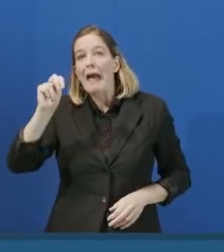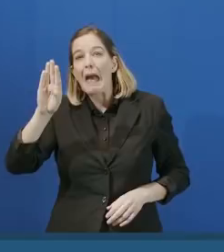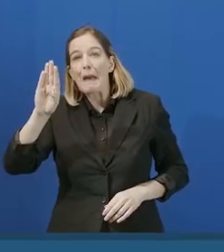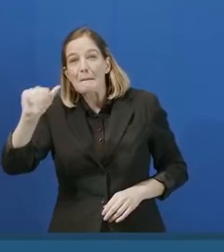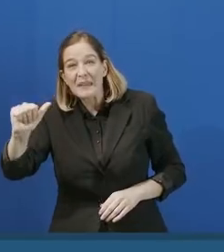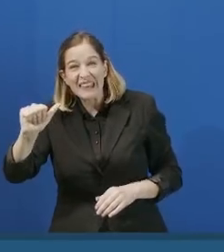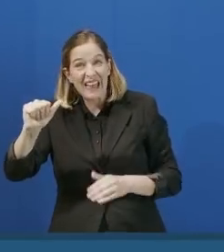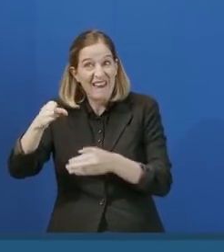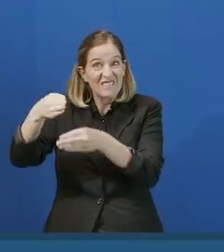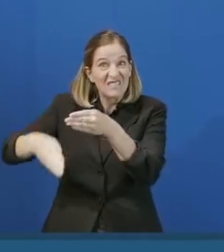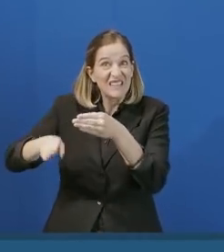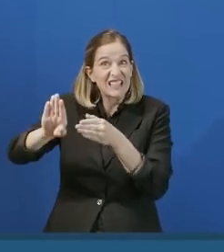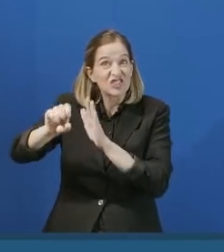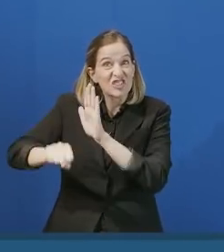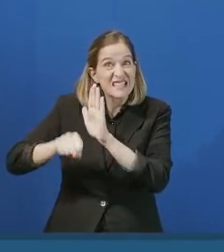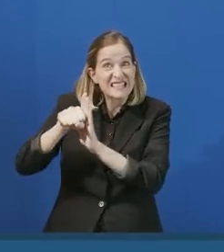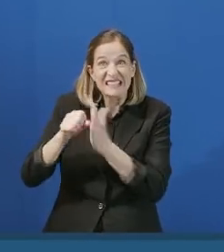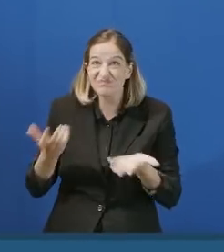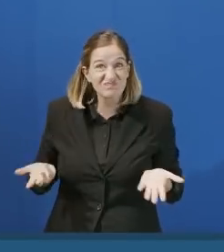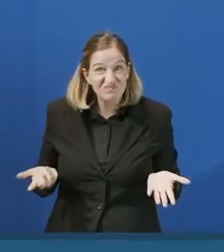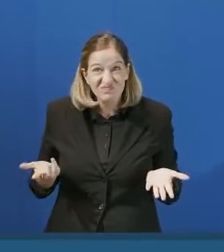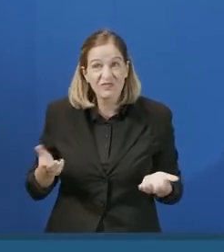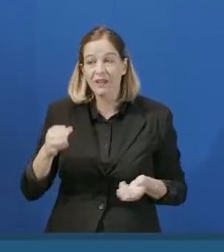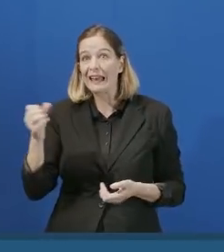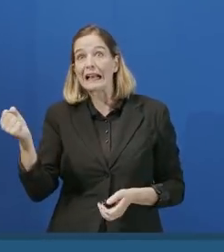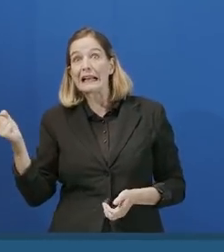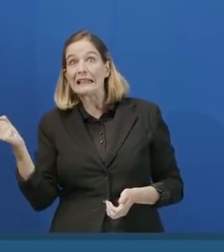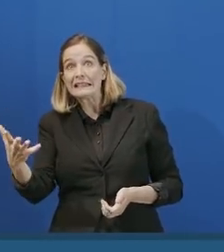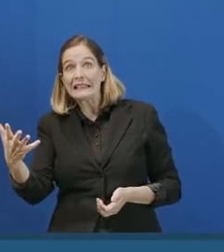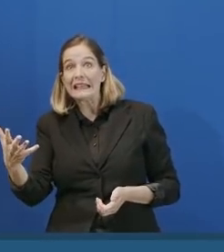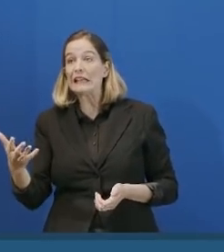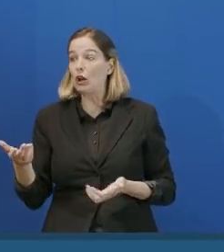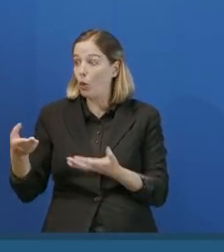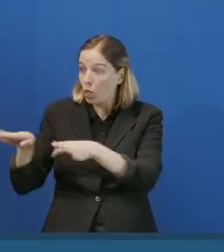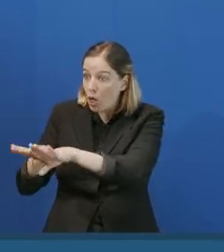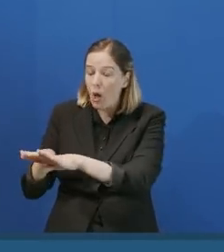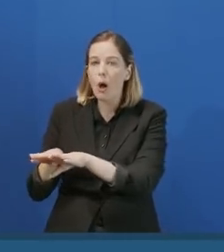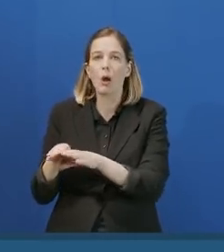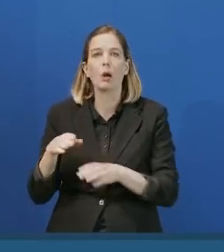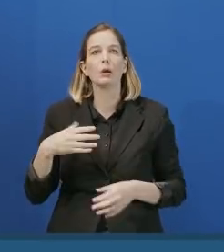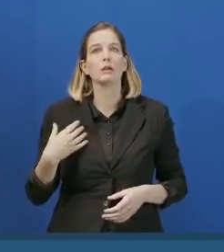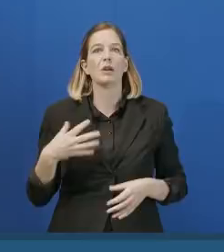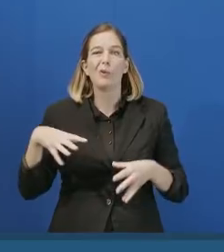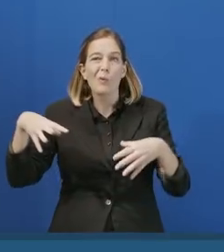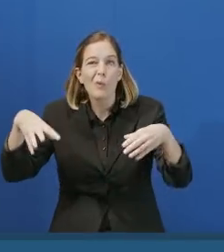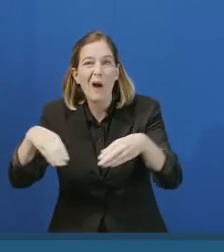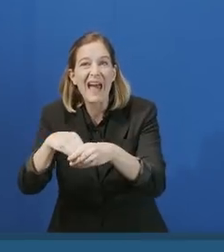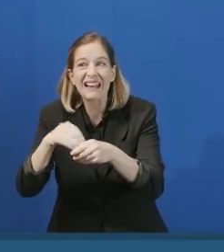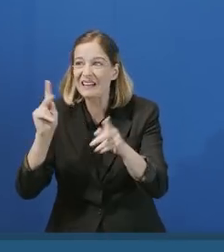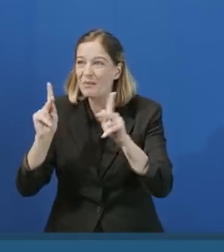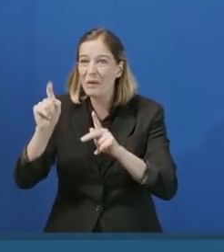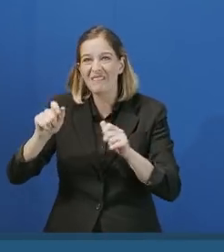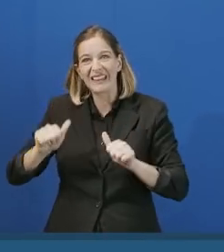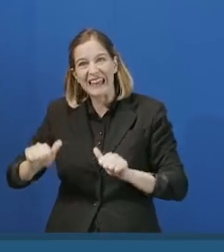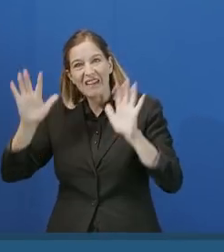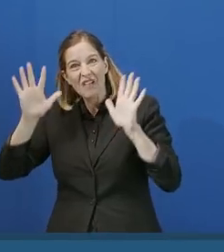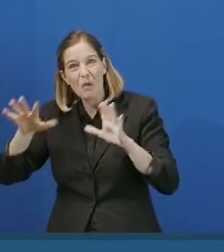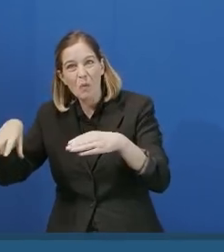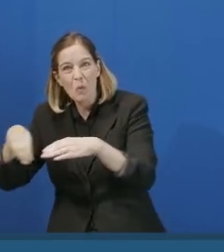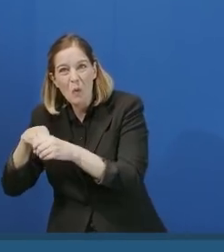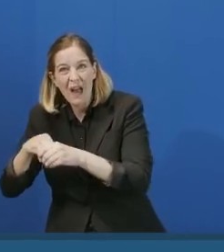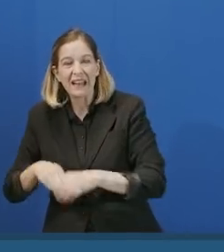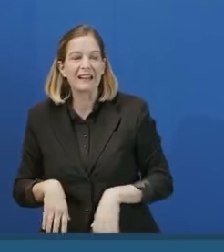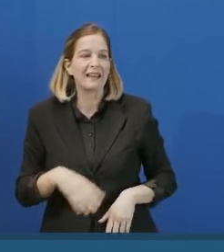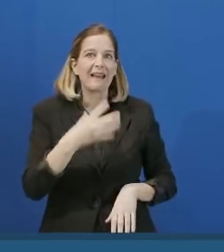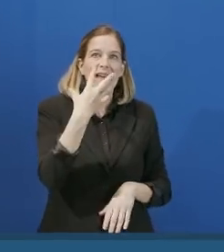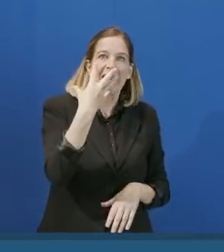like casinos, and I realize the sacrifice around weddings and outdoor events, most retail